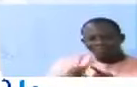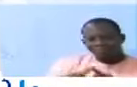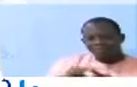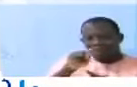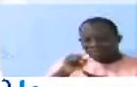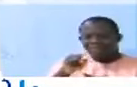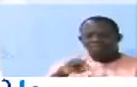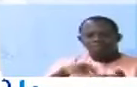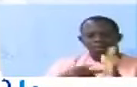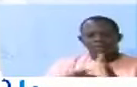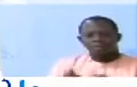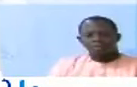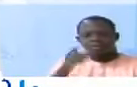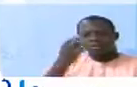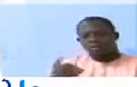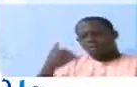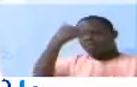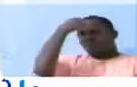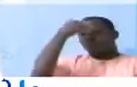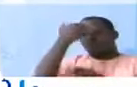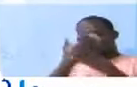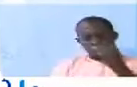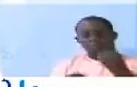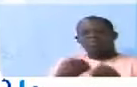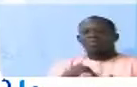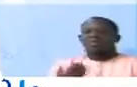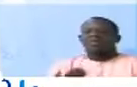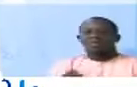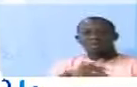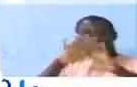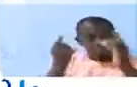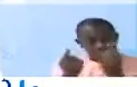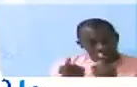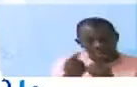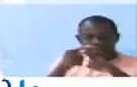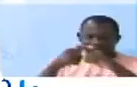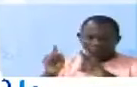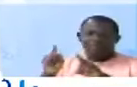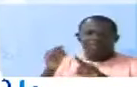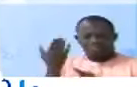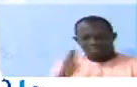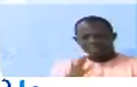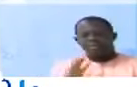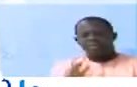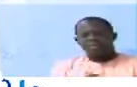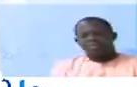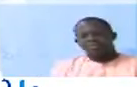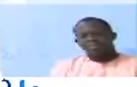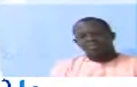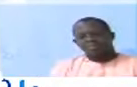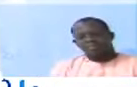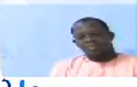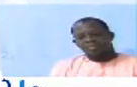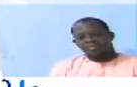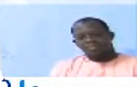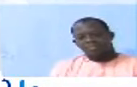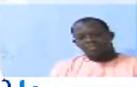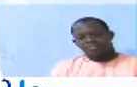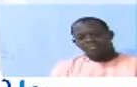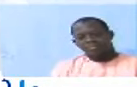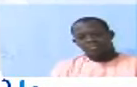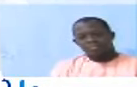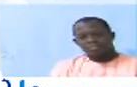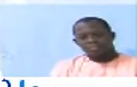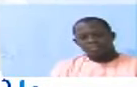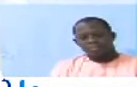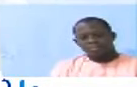This is betrayal. It will must be something else. Akilo nata asute ko minbe